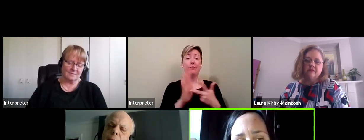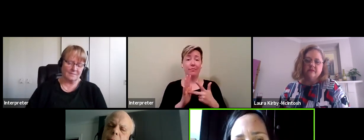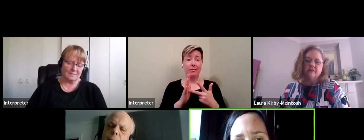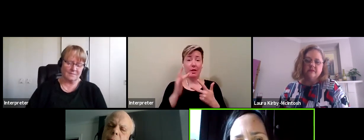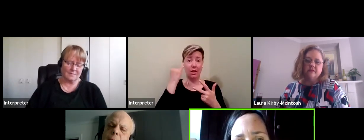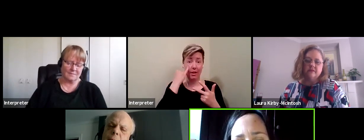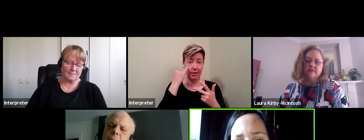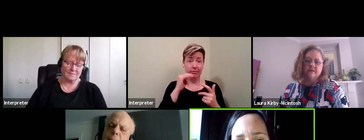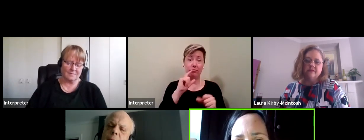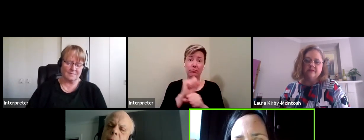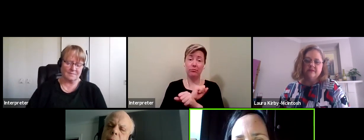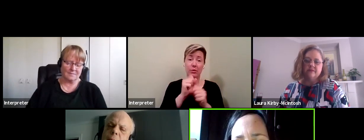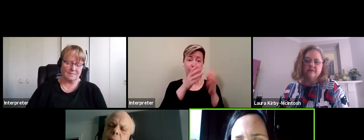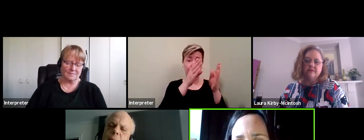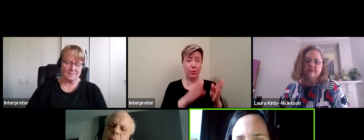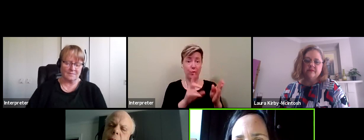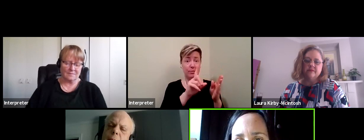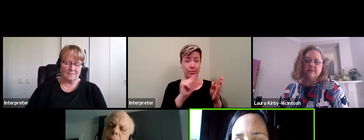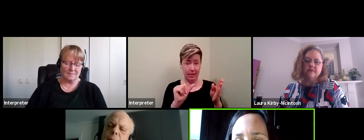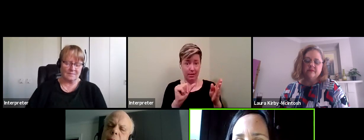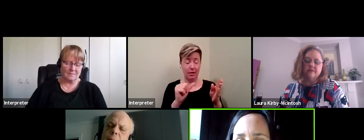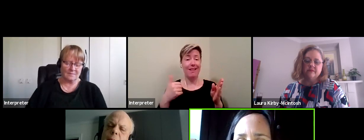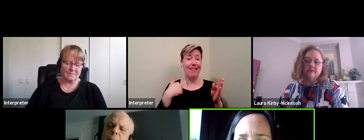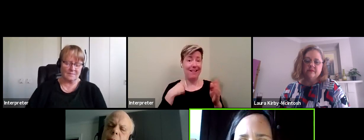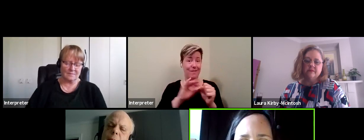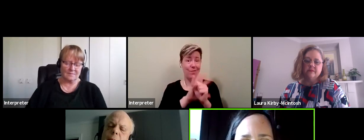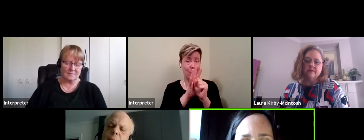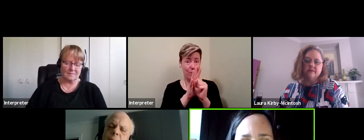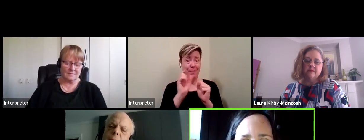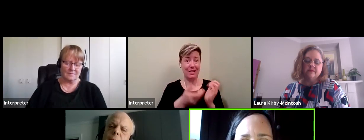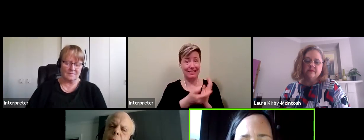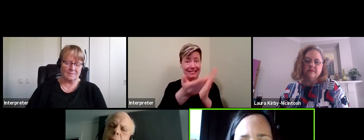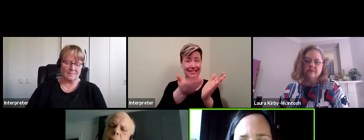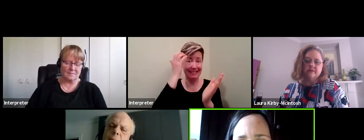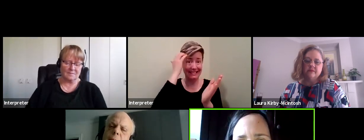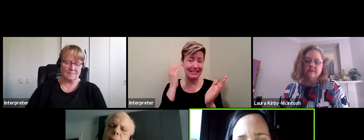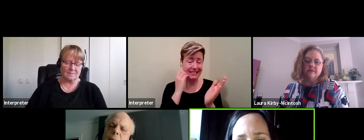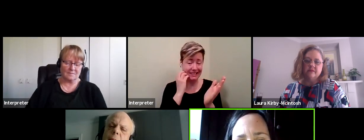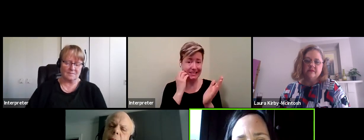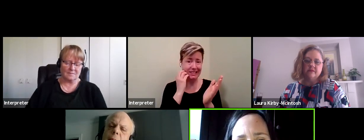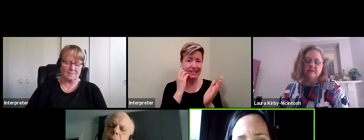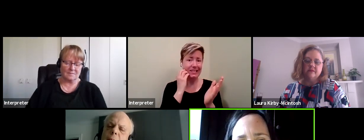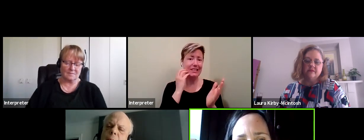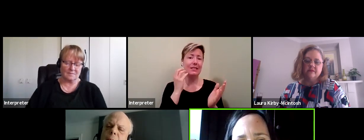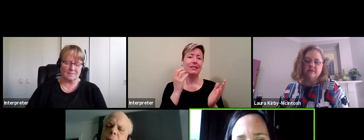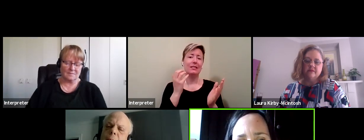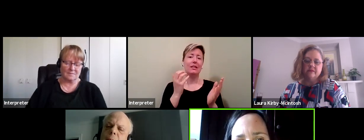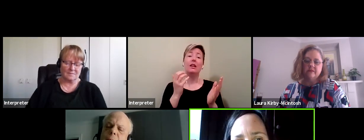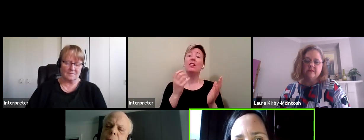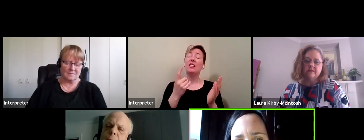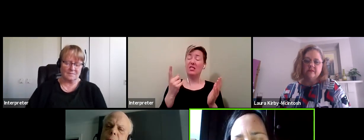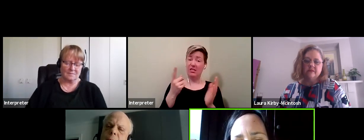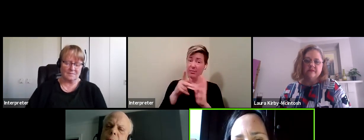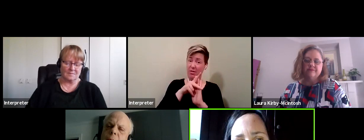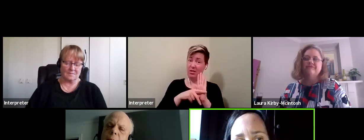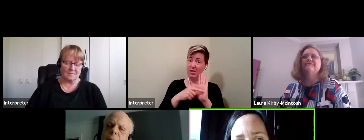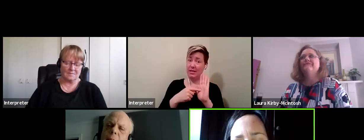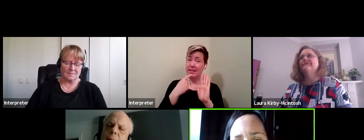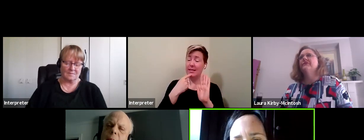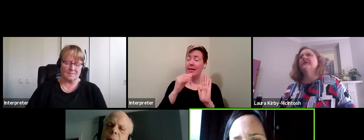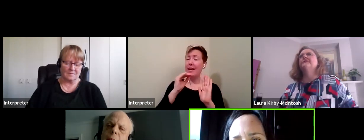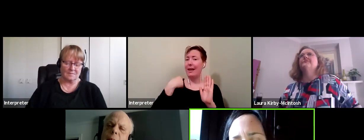to be hospitalized. The isolation guidelines now say that if you have COVID and you are in hospital, you can have absolutely no visitors during